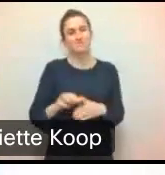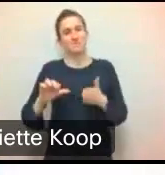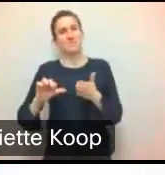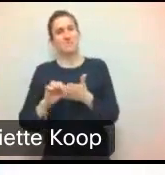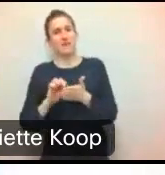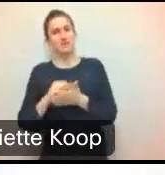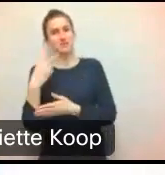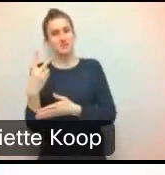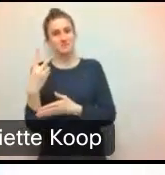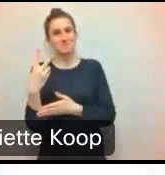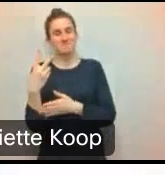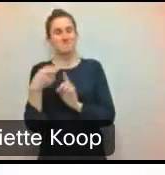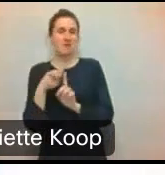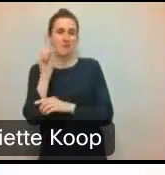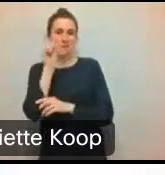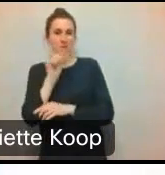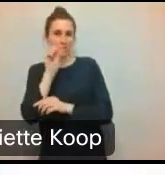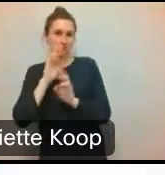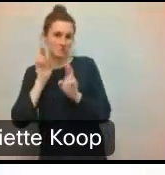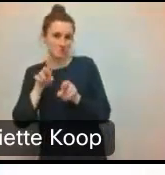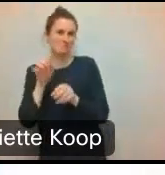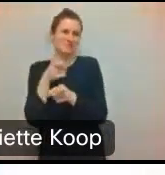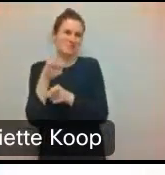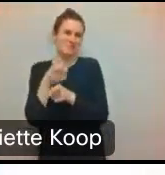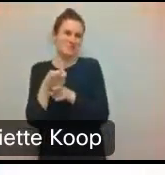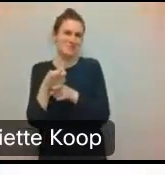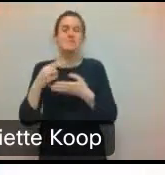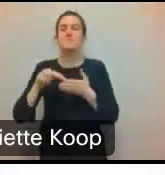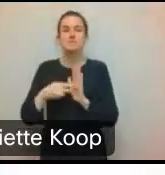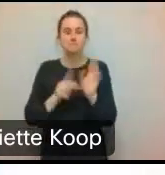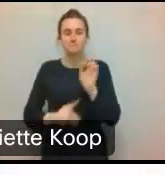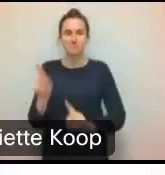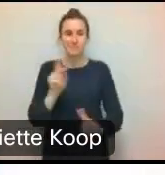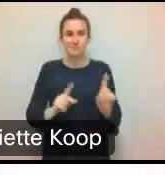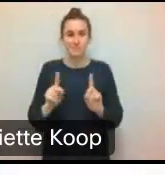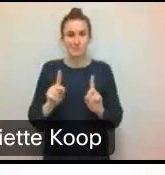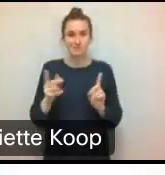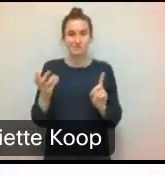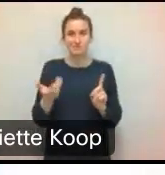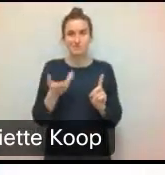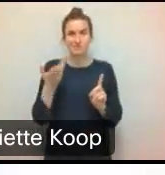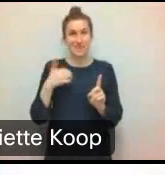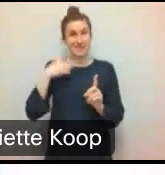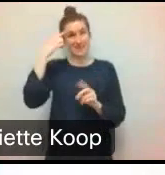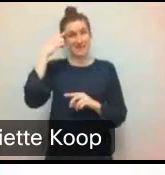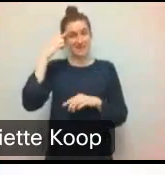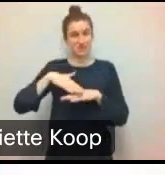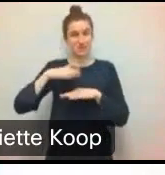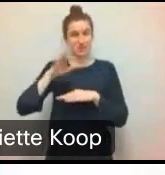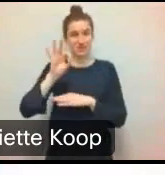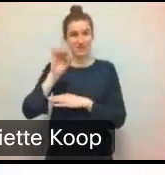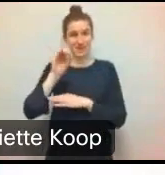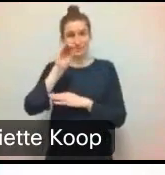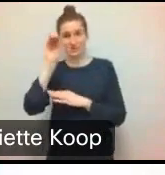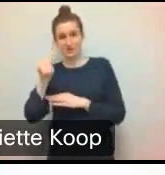results. And it shows people don't, I heard it was over 90%. Now I've read it's